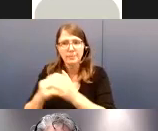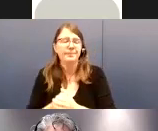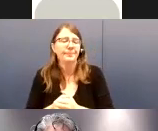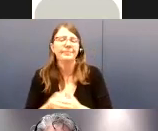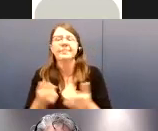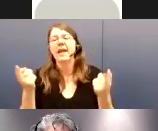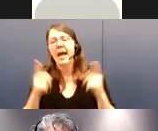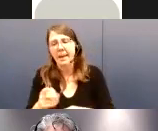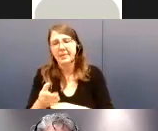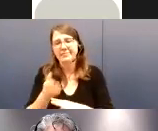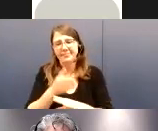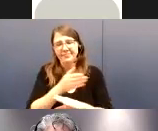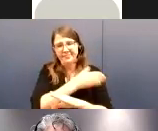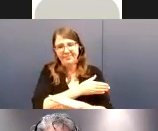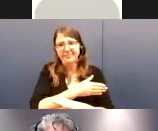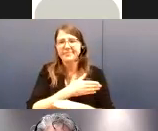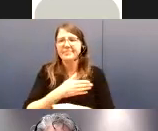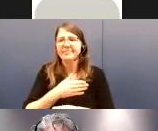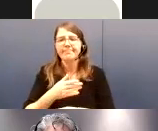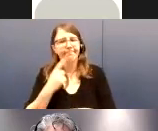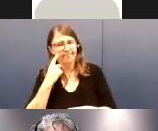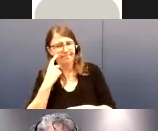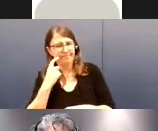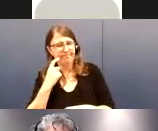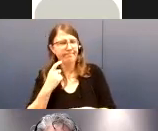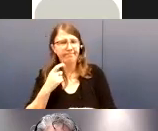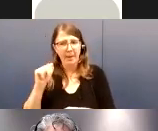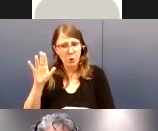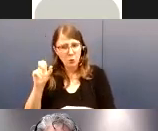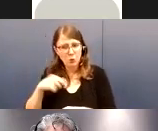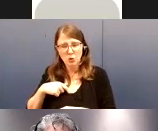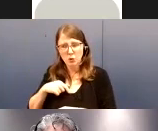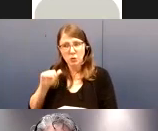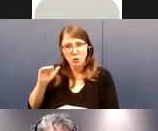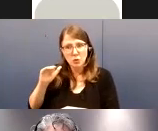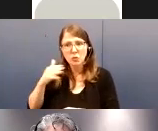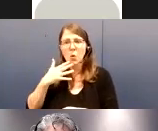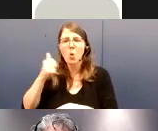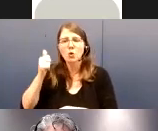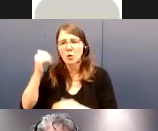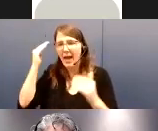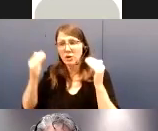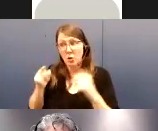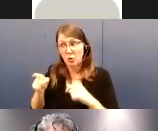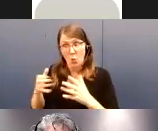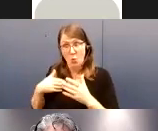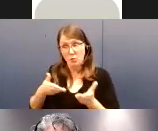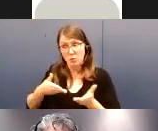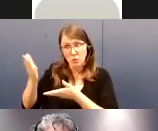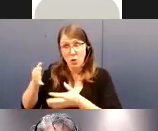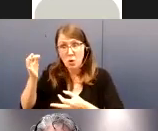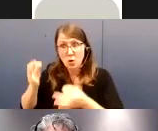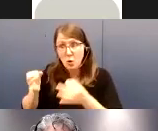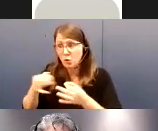or abuse, and the older adult decided that they did not want to proceed with it. But it was very clear that it was happening and